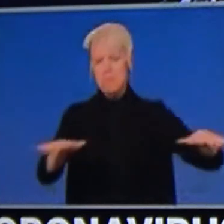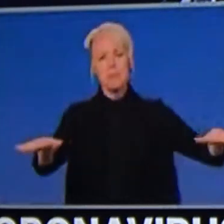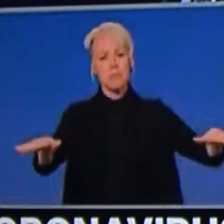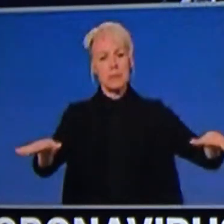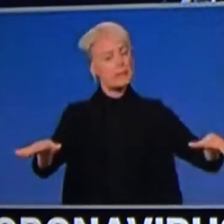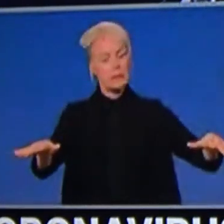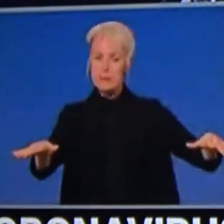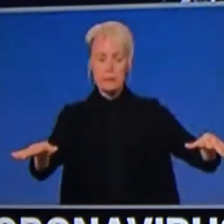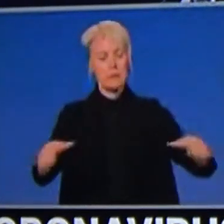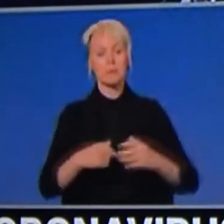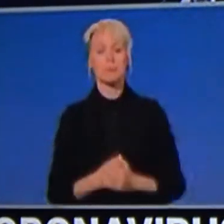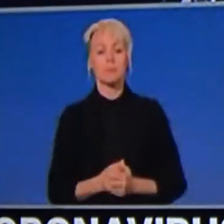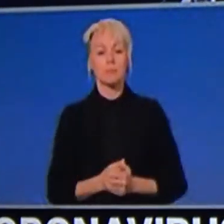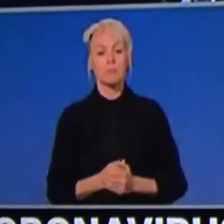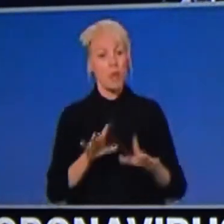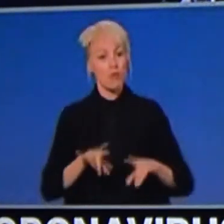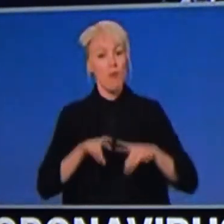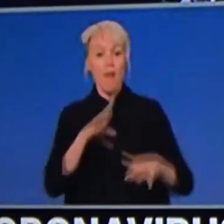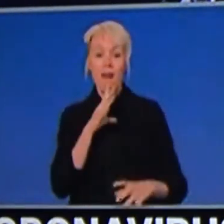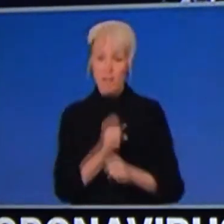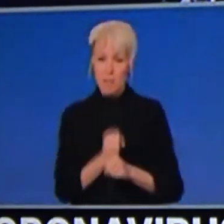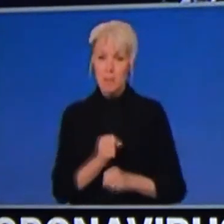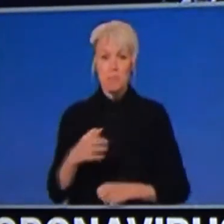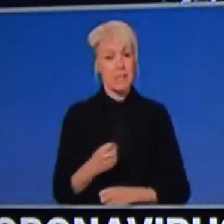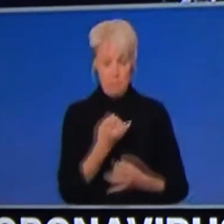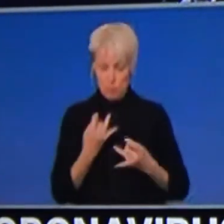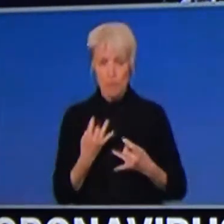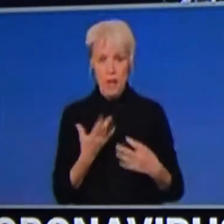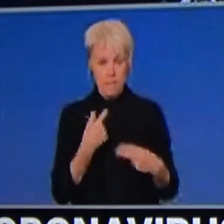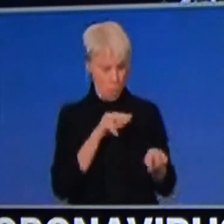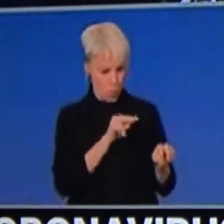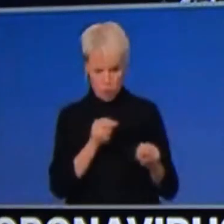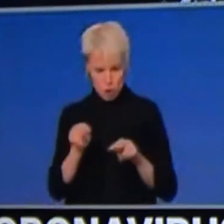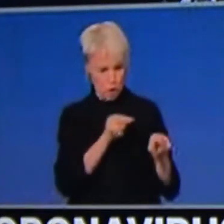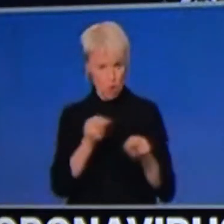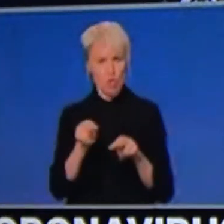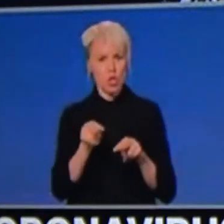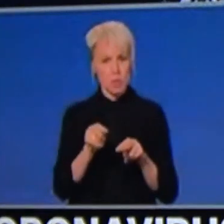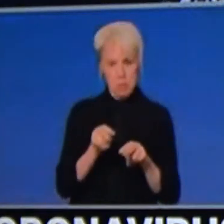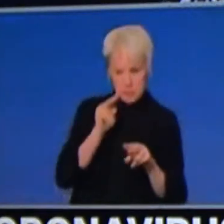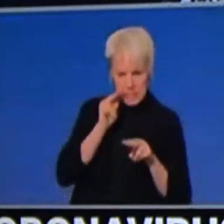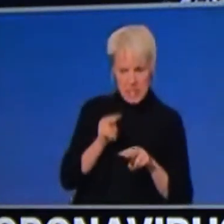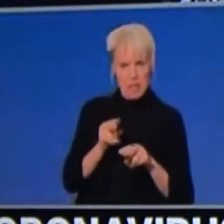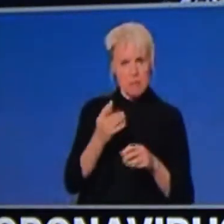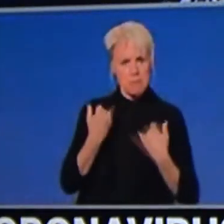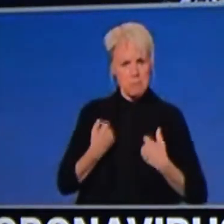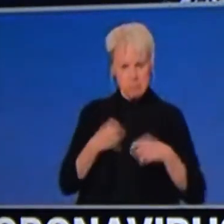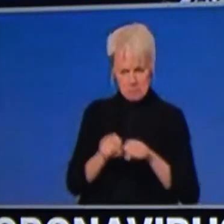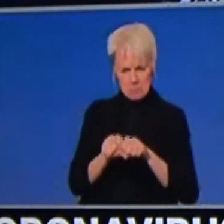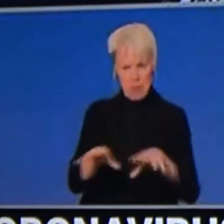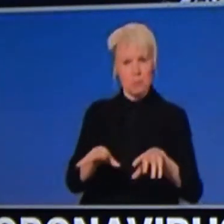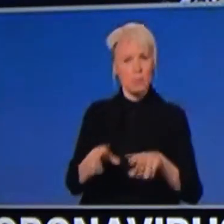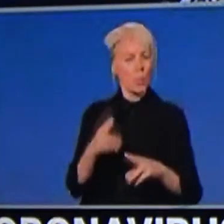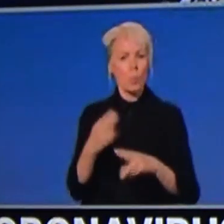those outbreaks really early and get on top of them and control them and isolate